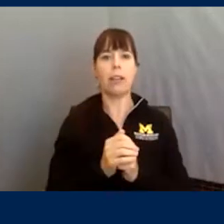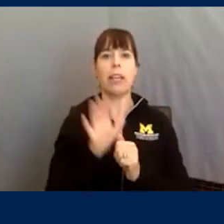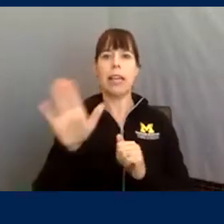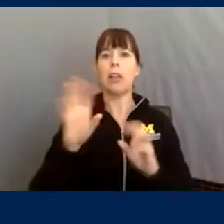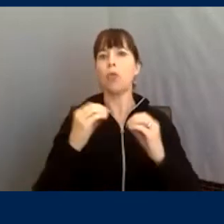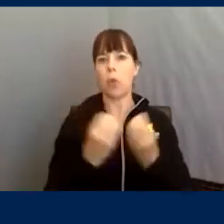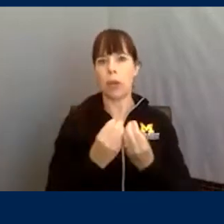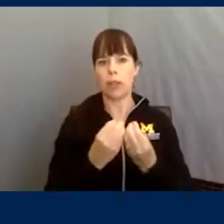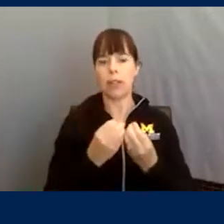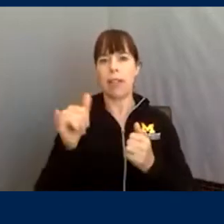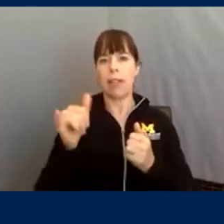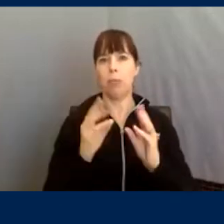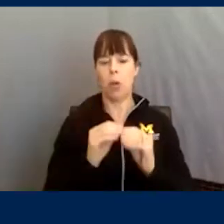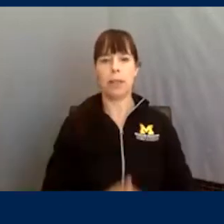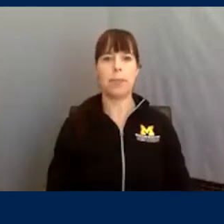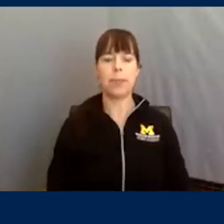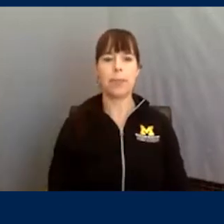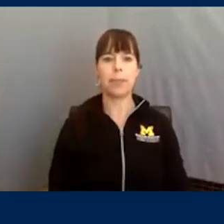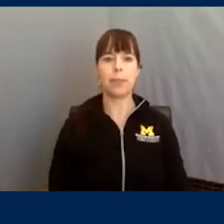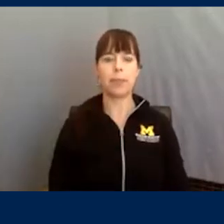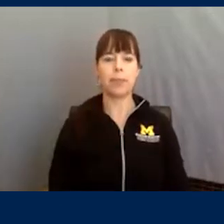this symposium.